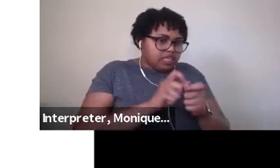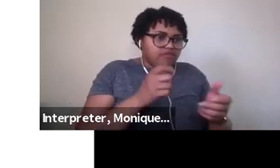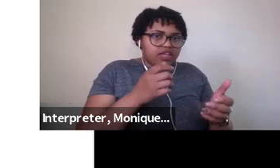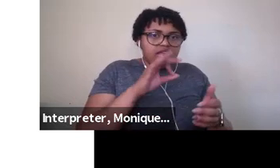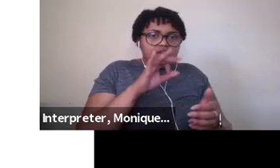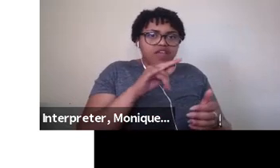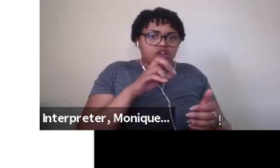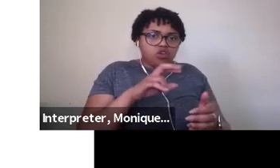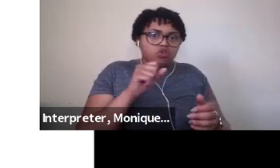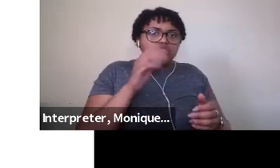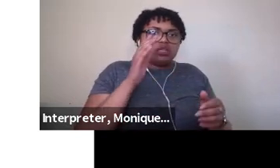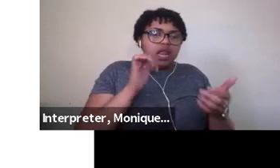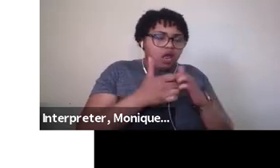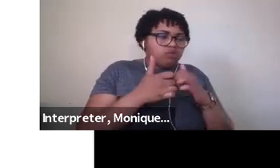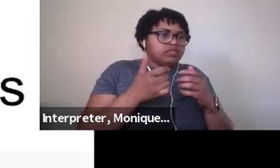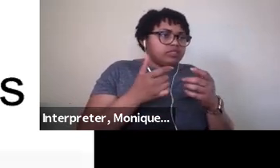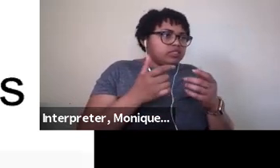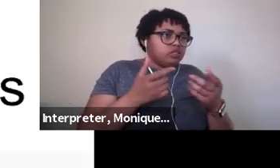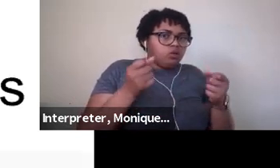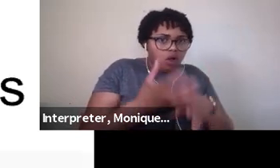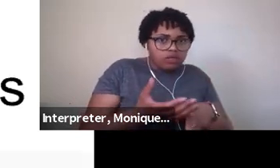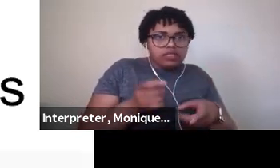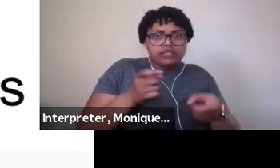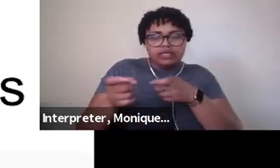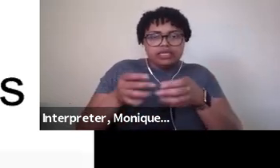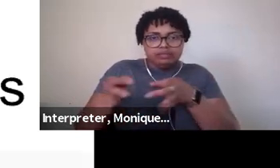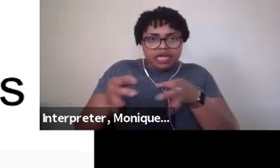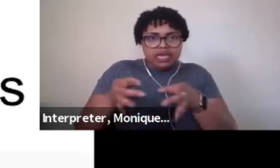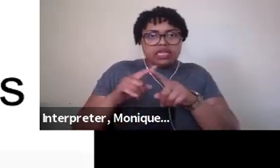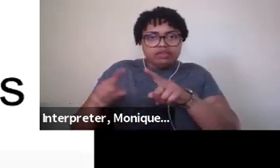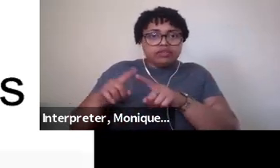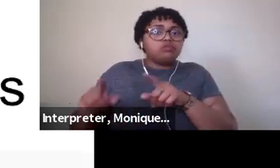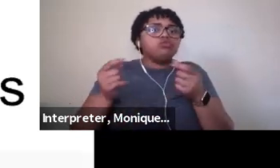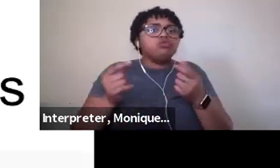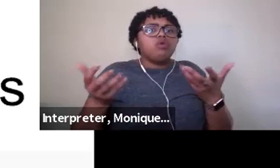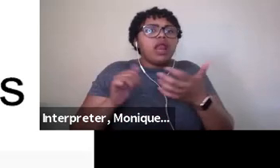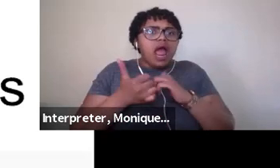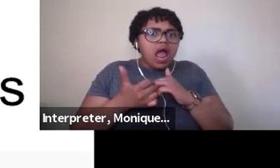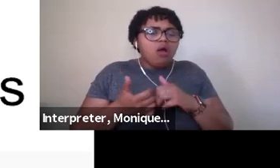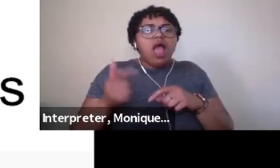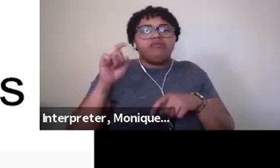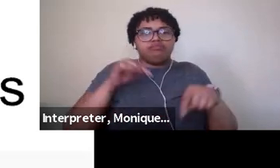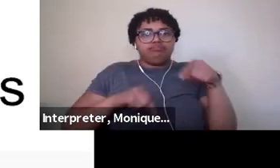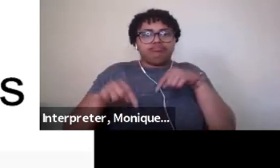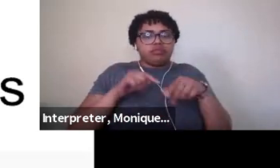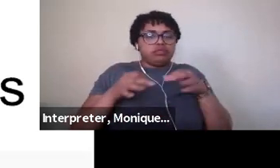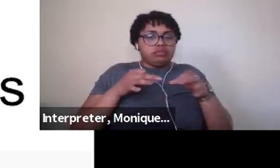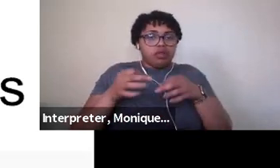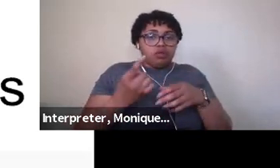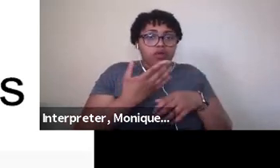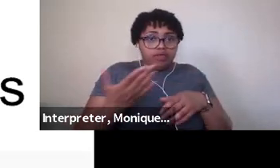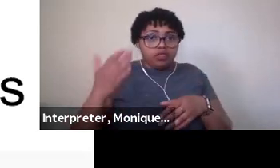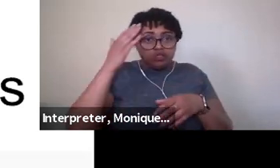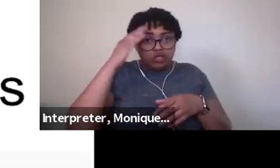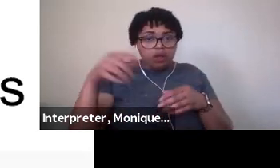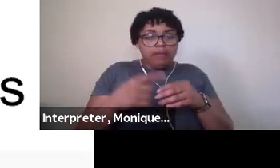these differences. To do that, I need to kind of take a step back and explain one thing that is actually known about